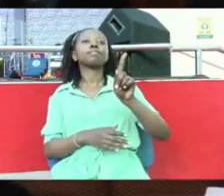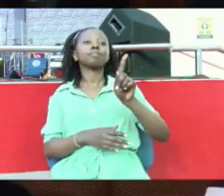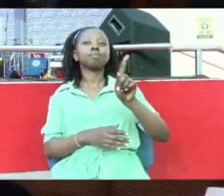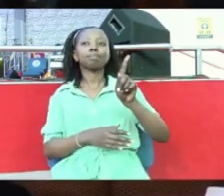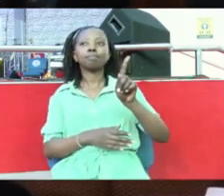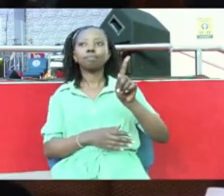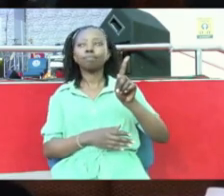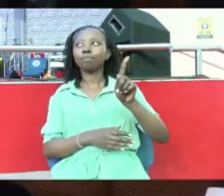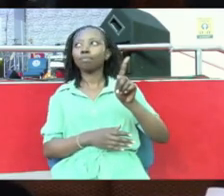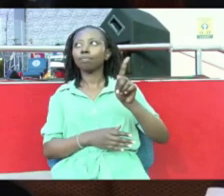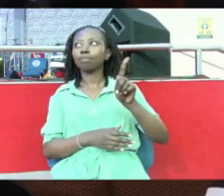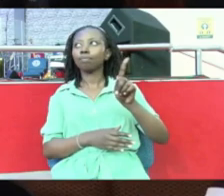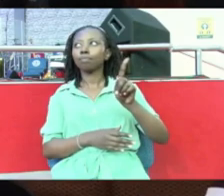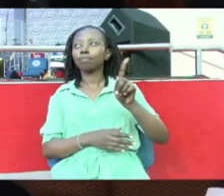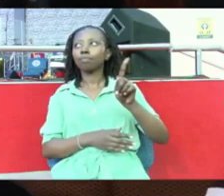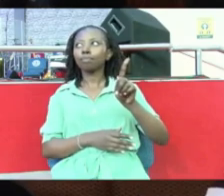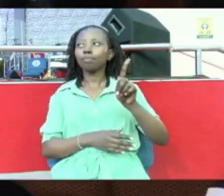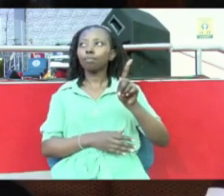kuingia hemani.